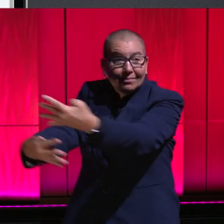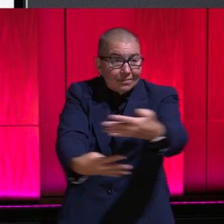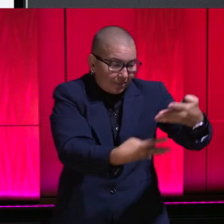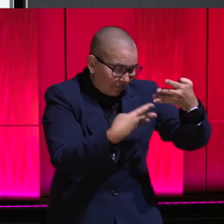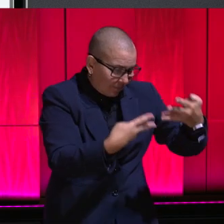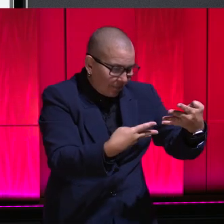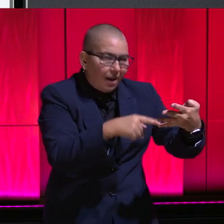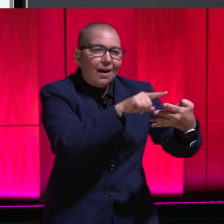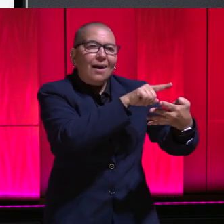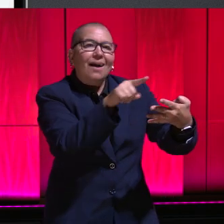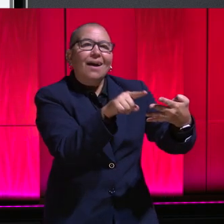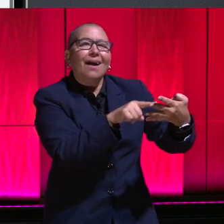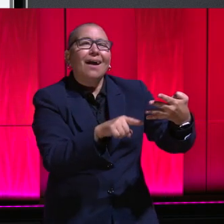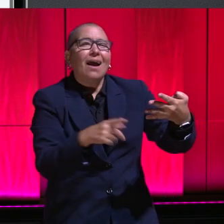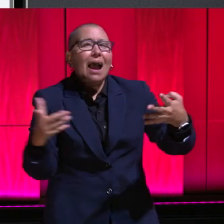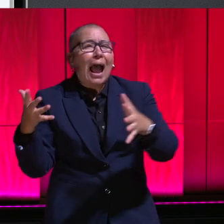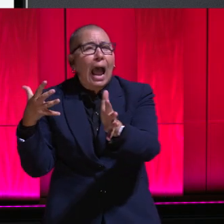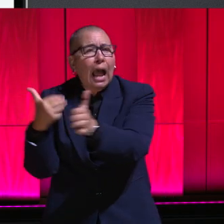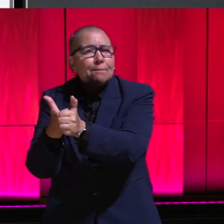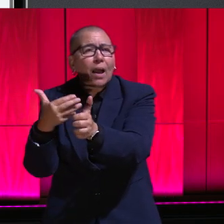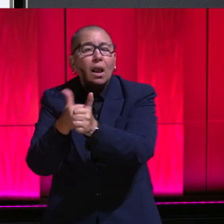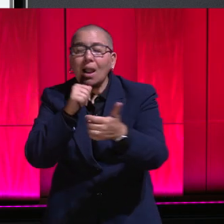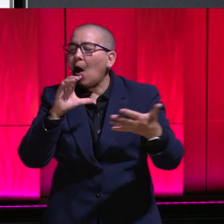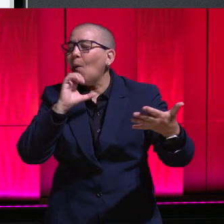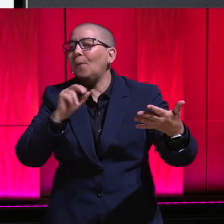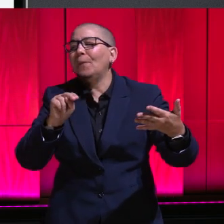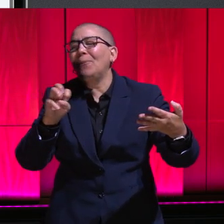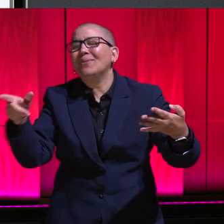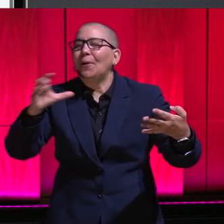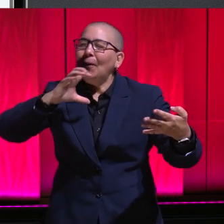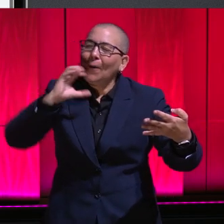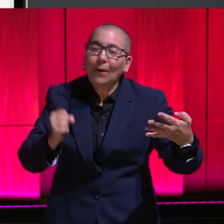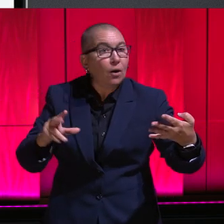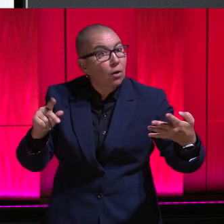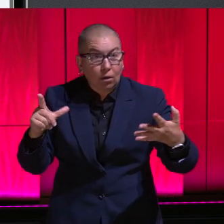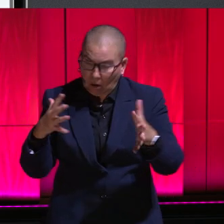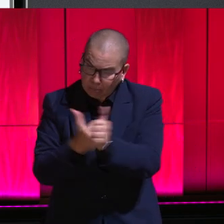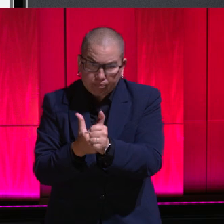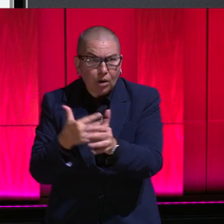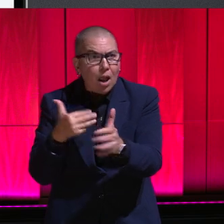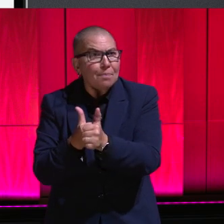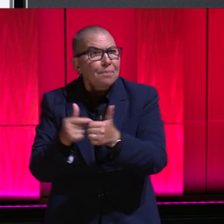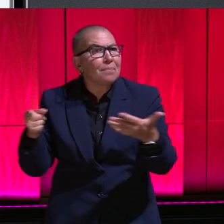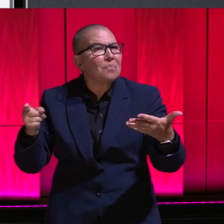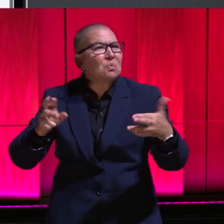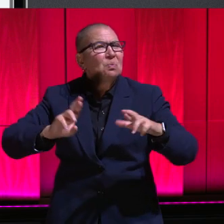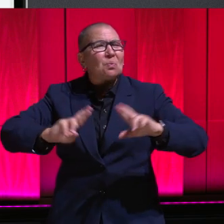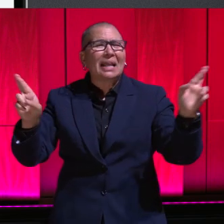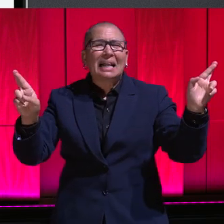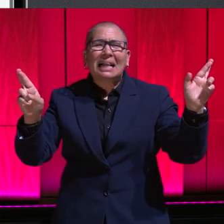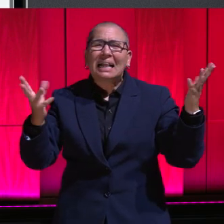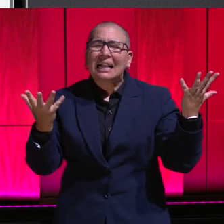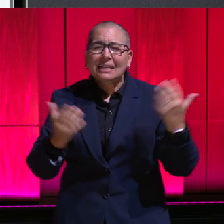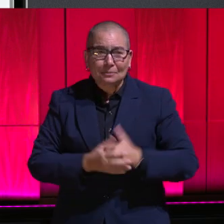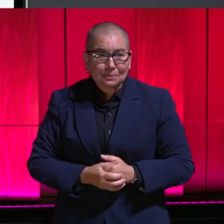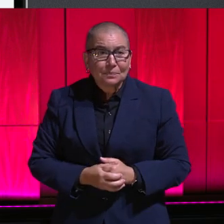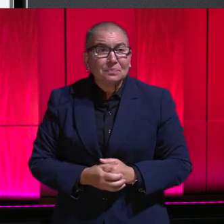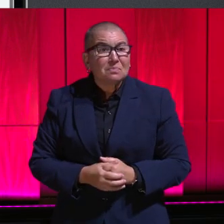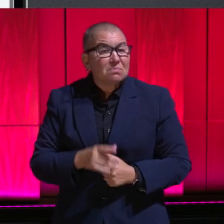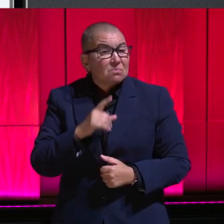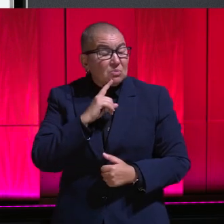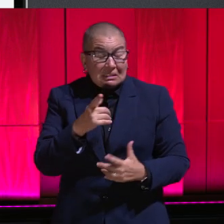have the latest on new features and best practices. So, this is amazing, to have this right where you're